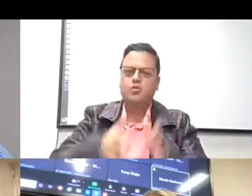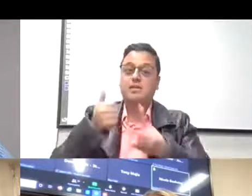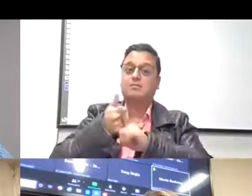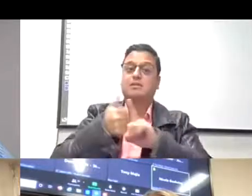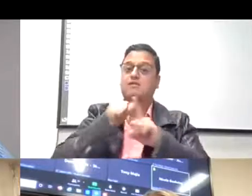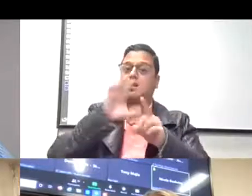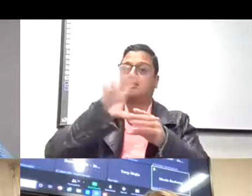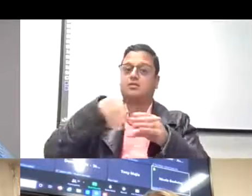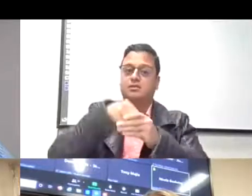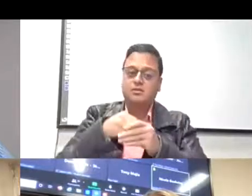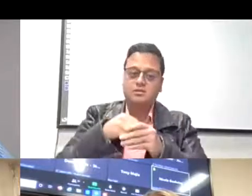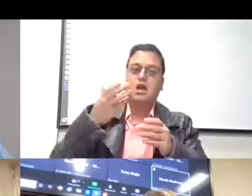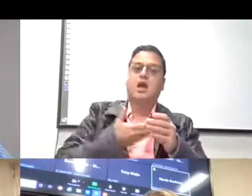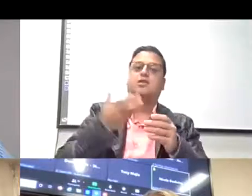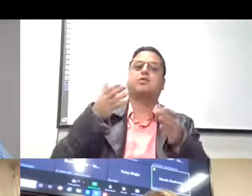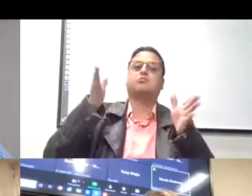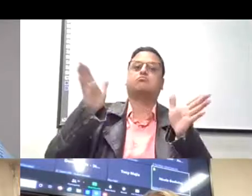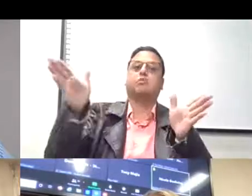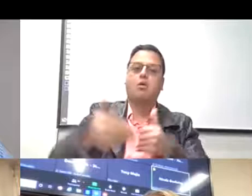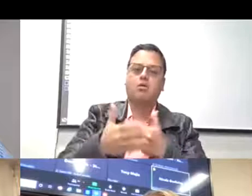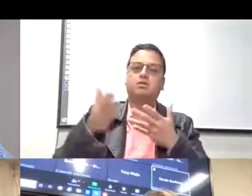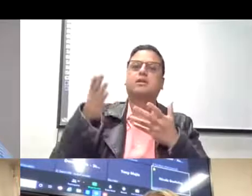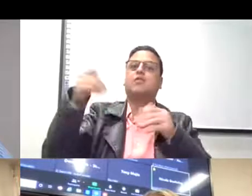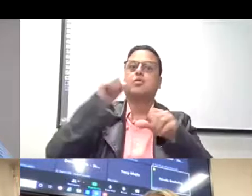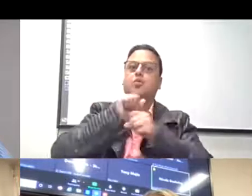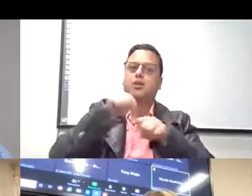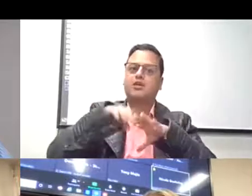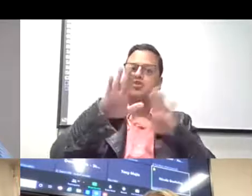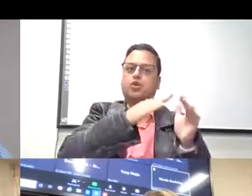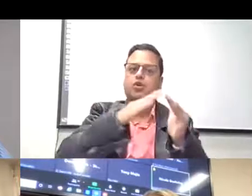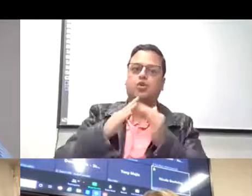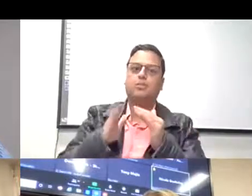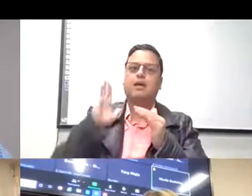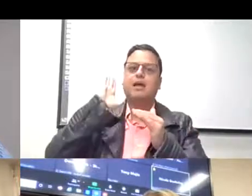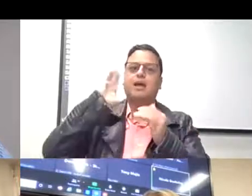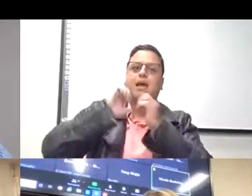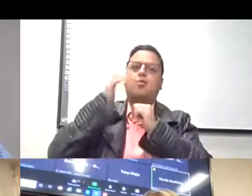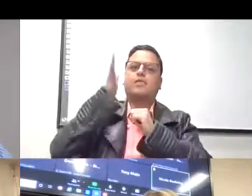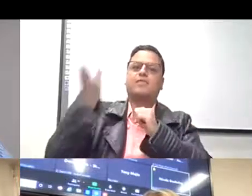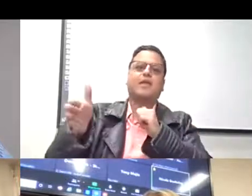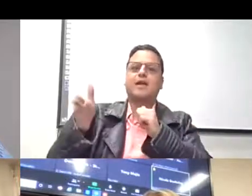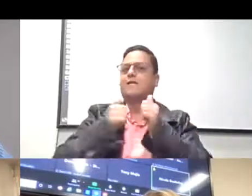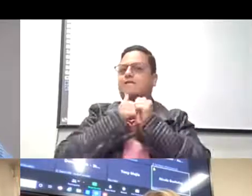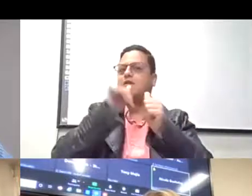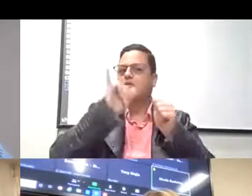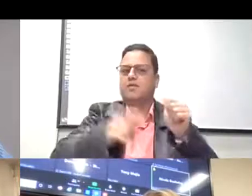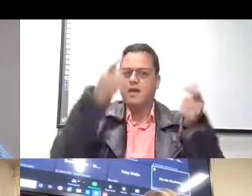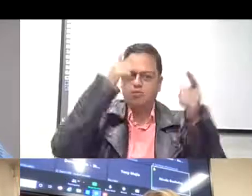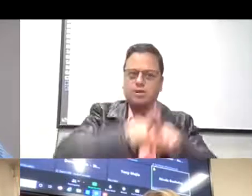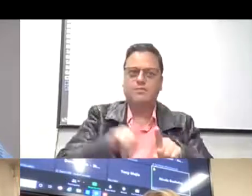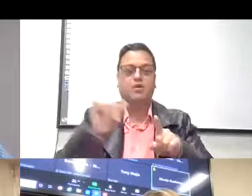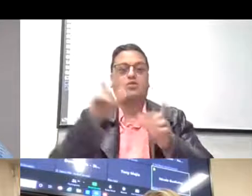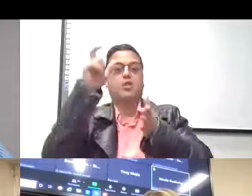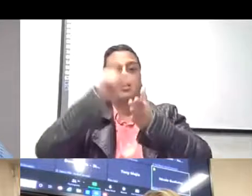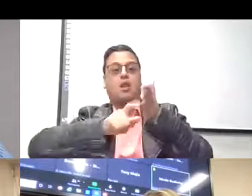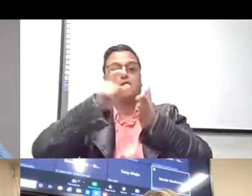affiliated with hiring halls, who employ people in your community? How are they going to be able to comply with this agreement? Also, Article